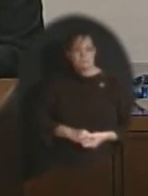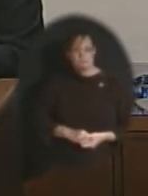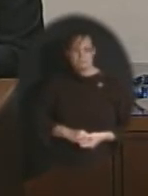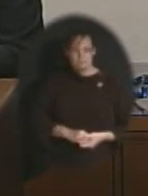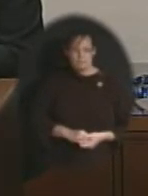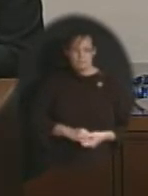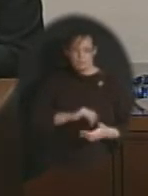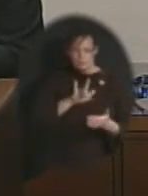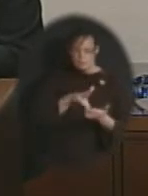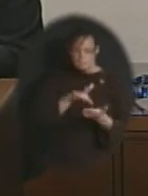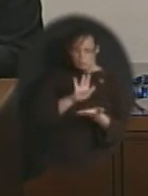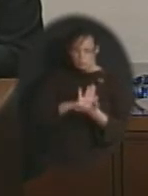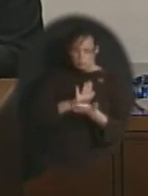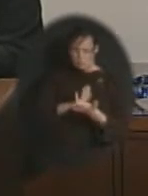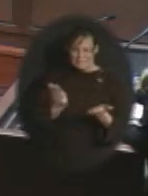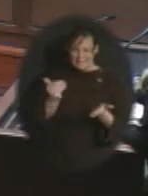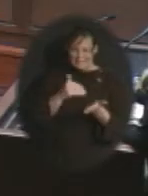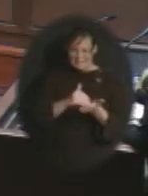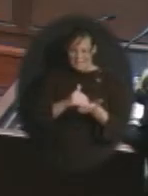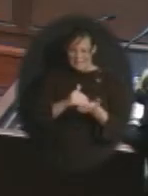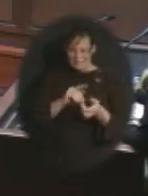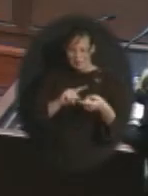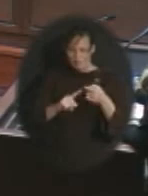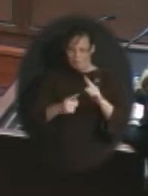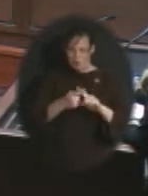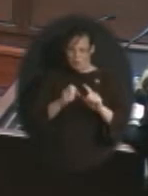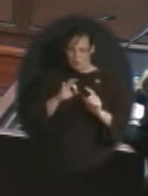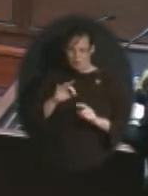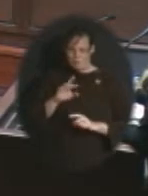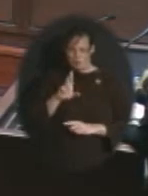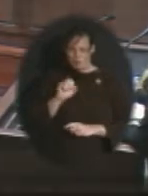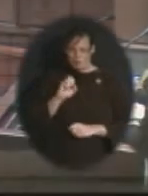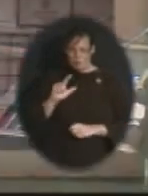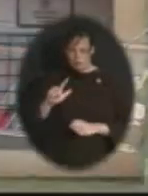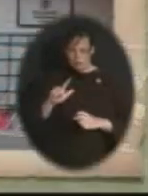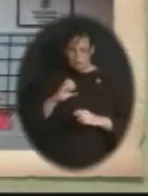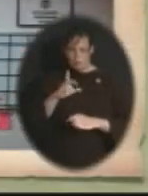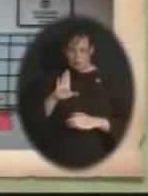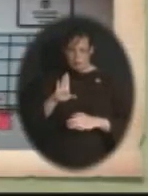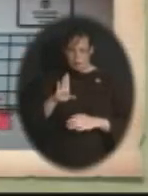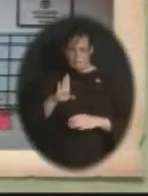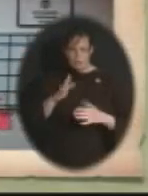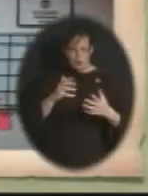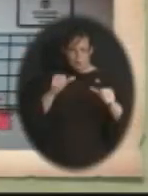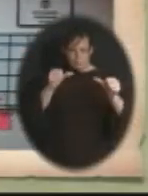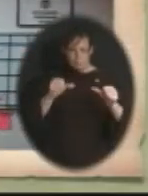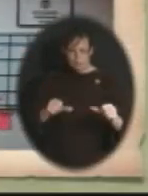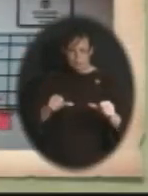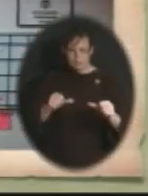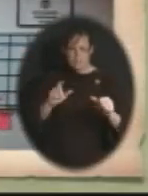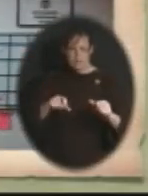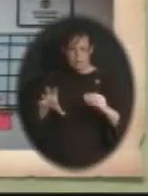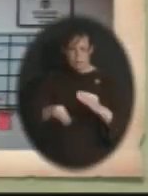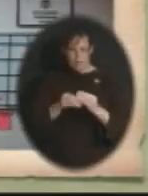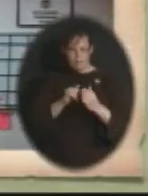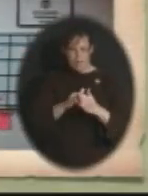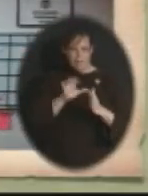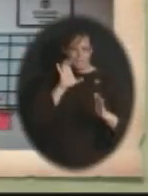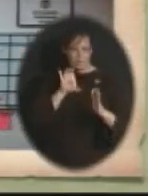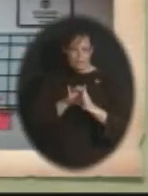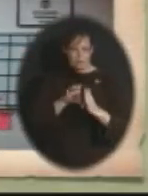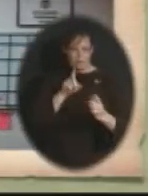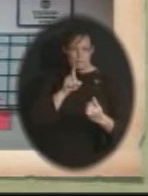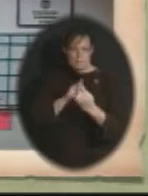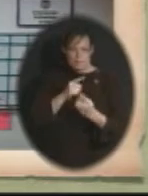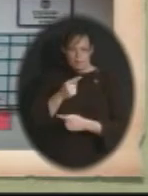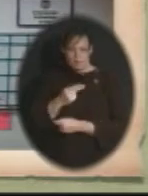These are middle schools. Again, our friend of Rachel's club signs are already up, so I had to toss in one of those pictures. They were meeting Thursday at